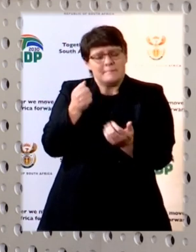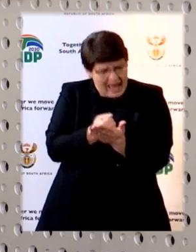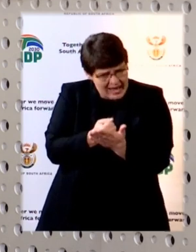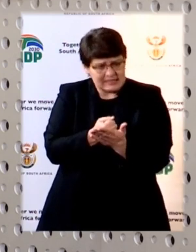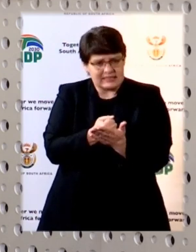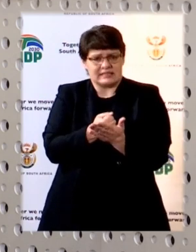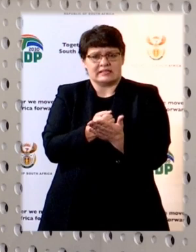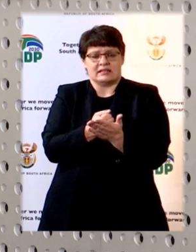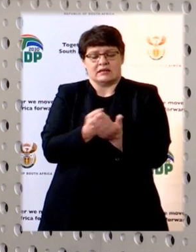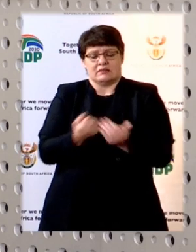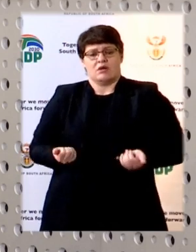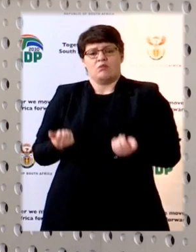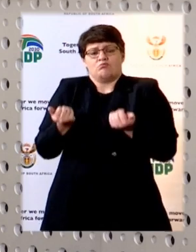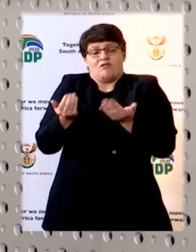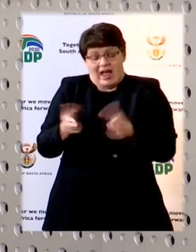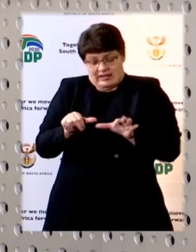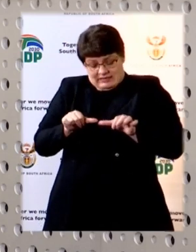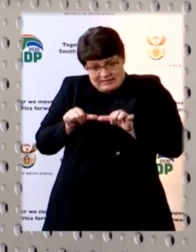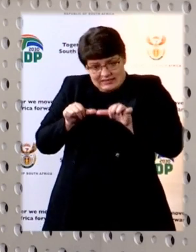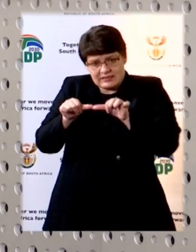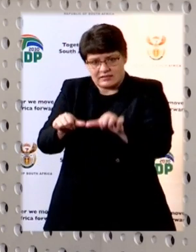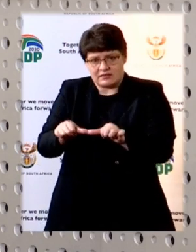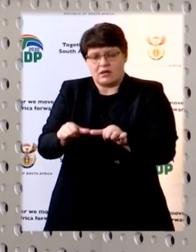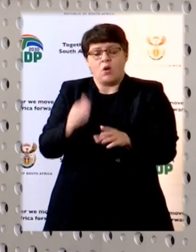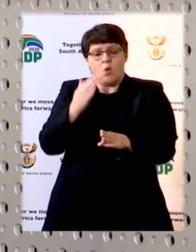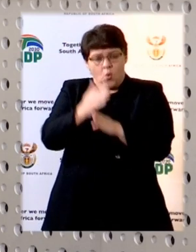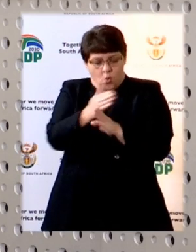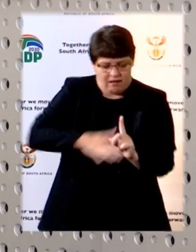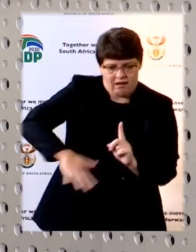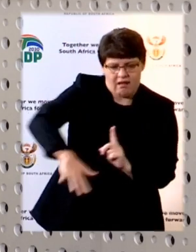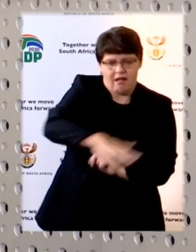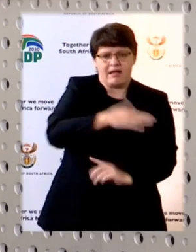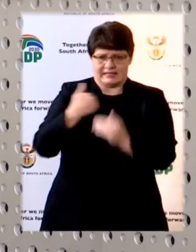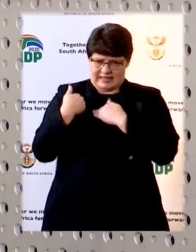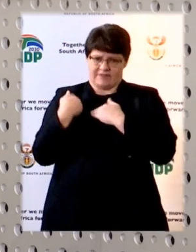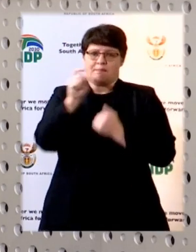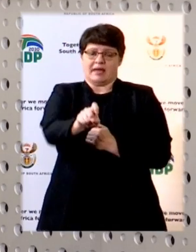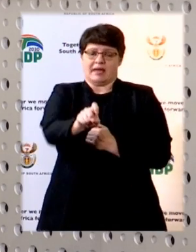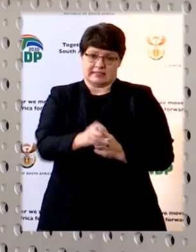practicably, provide and maintain a safe working environment.